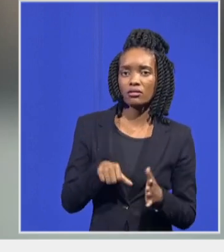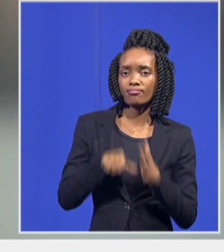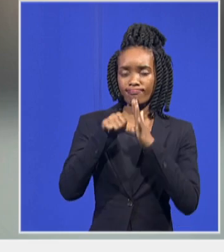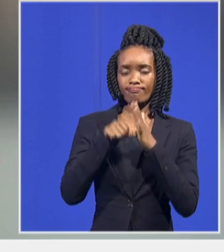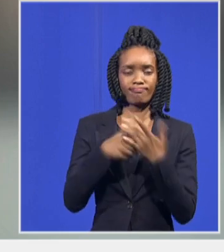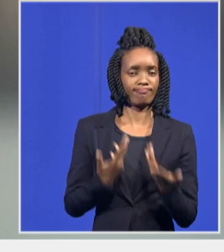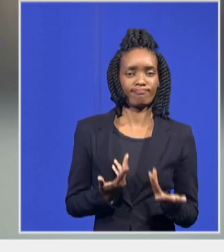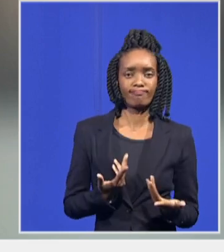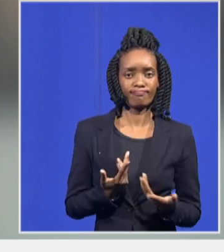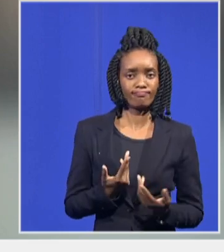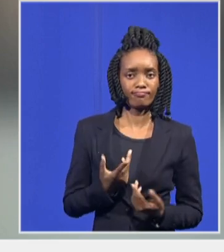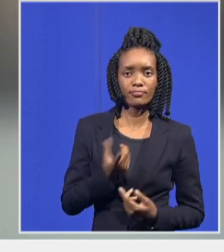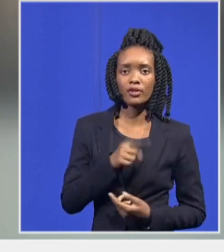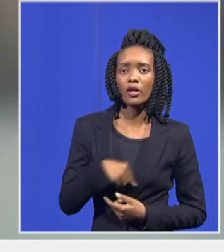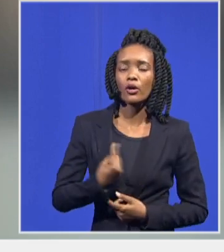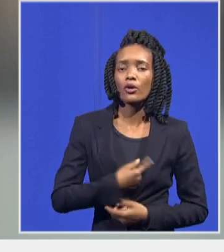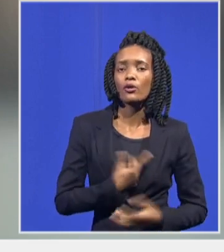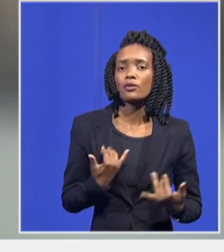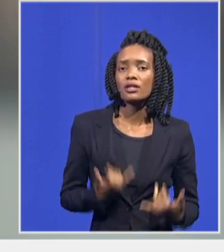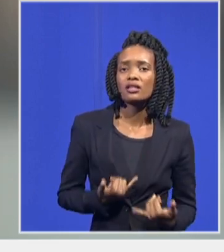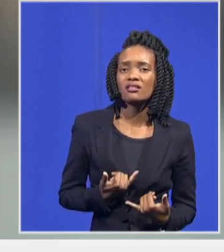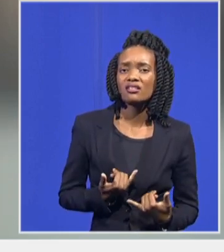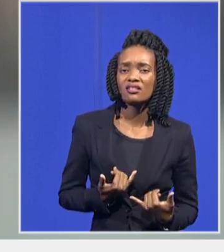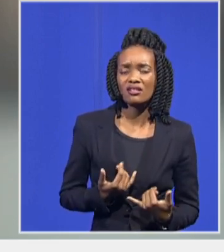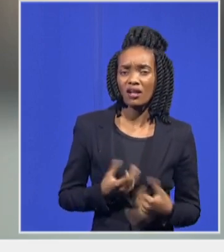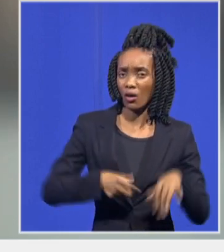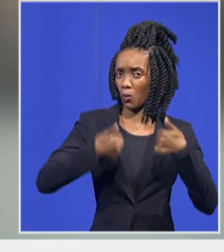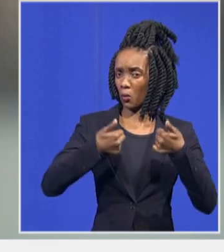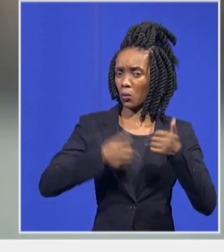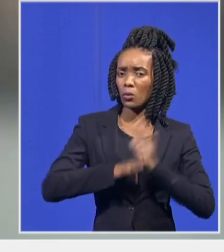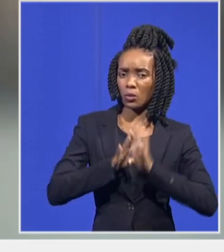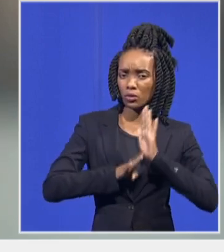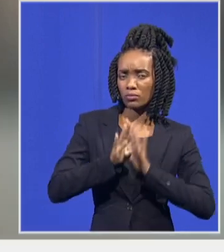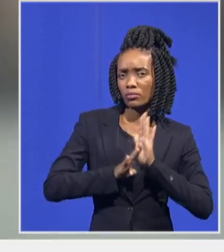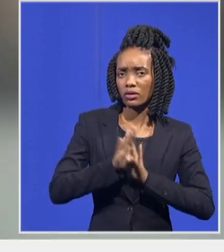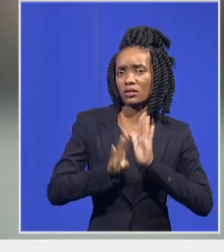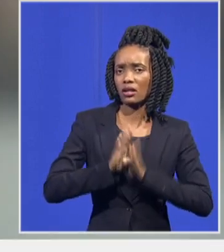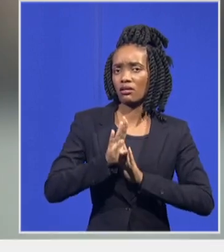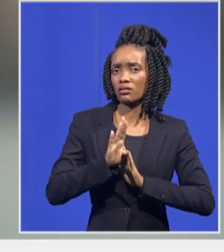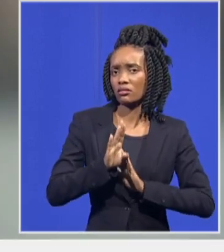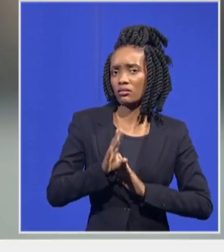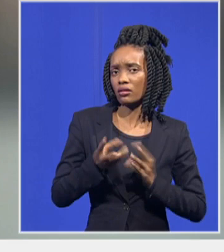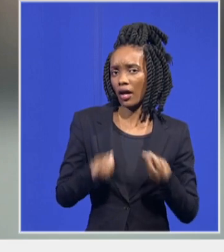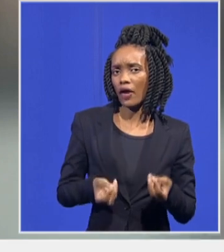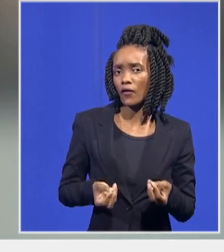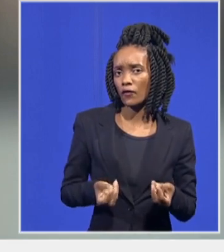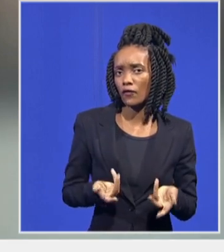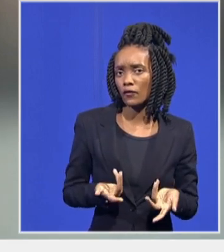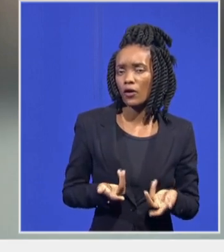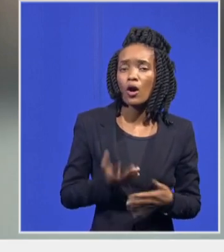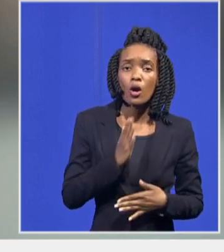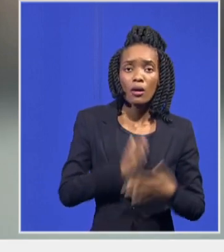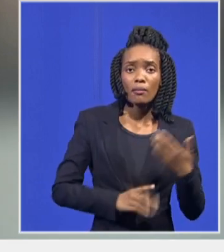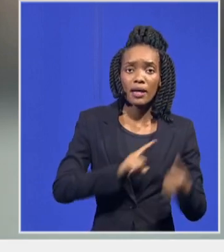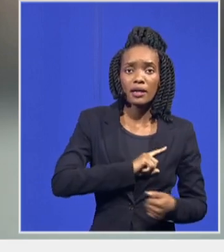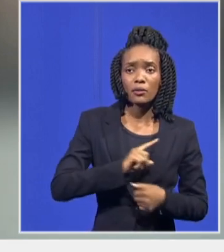actually making really good progress in terms of emission reductions, partly because of the extent of